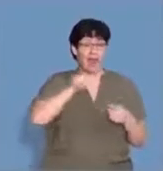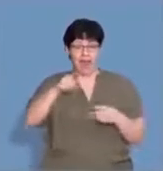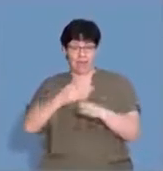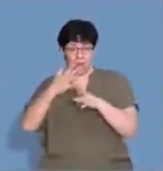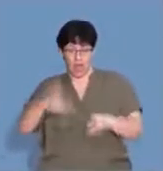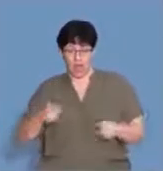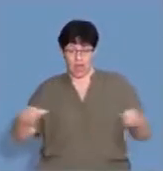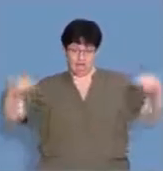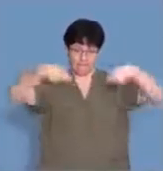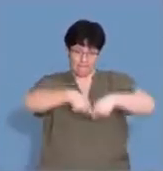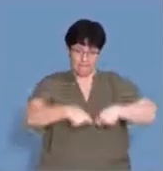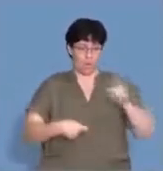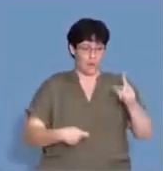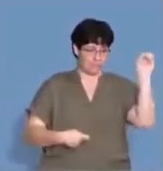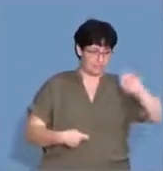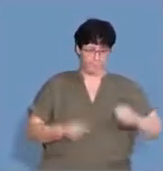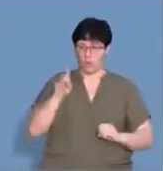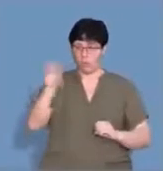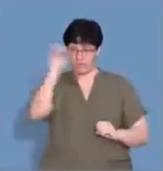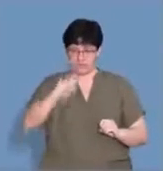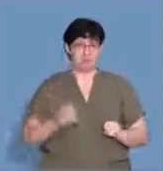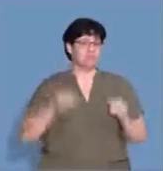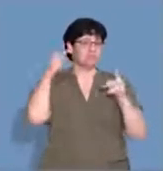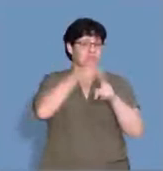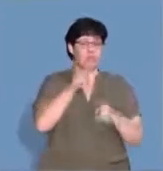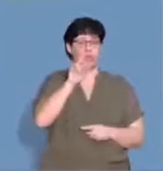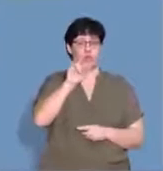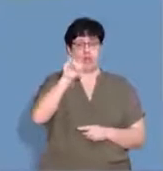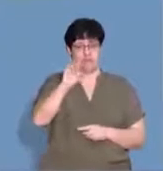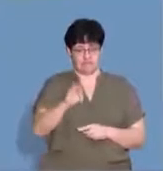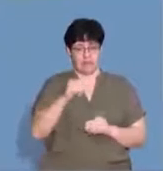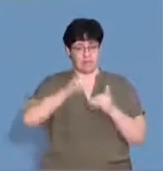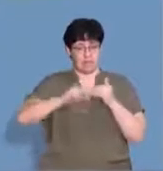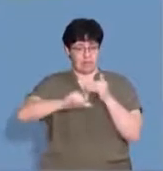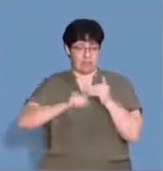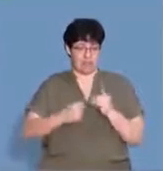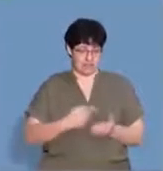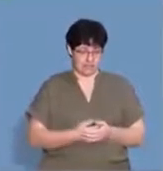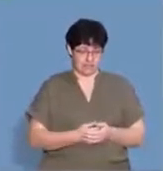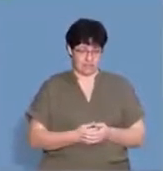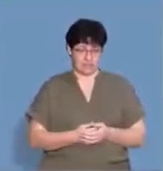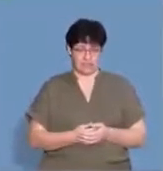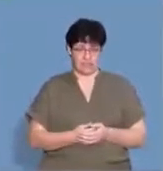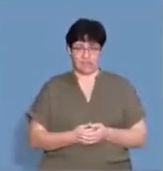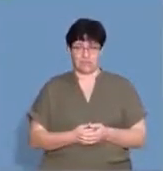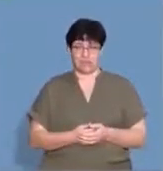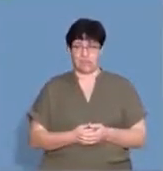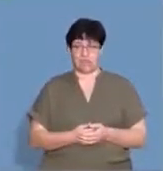contribute 1% each towards UIF every month. And we've got our questions. Let's do each question